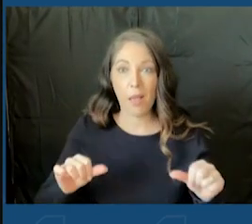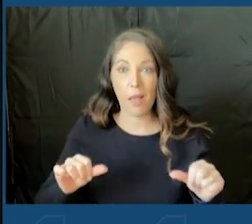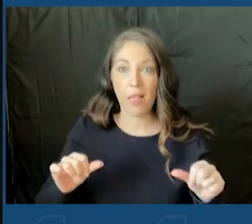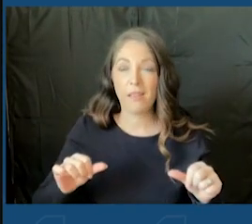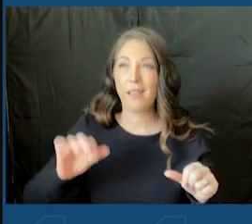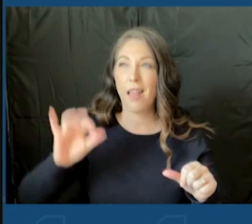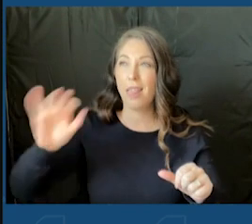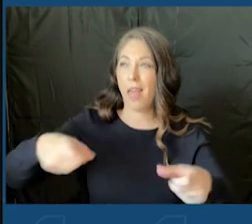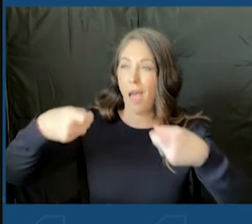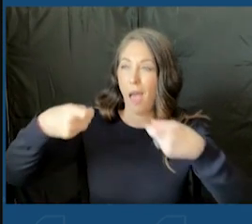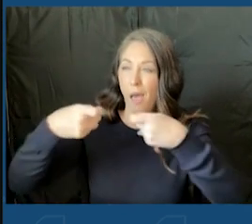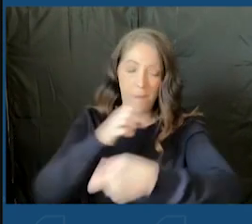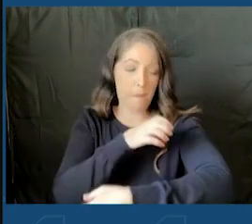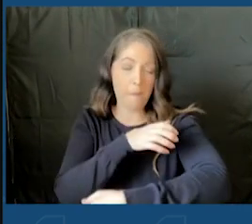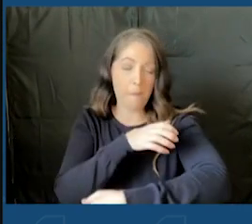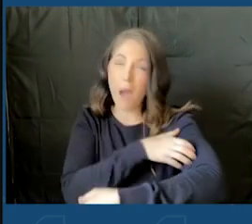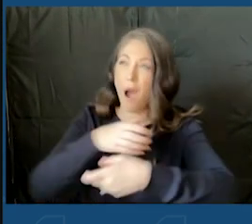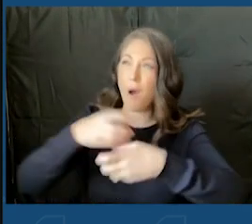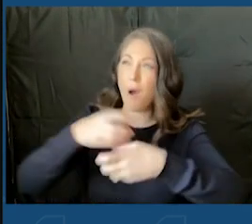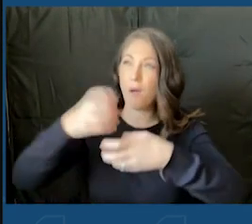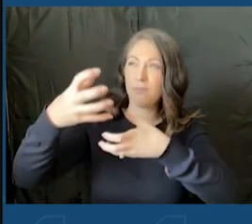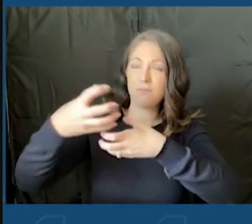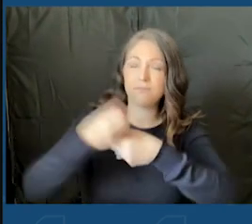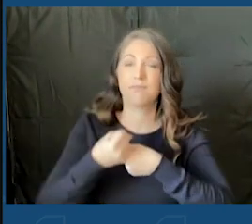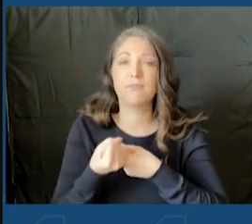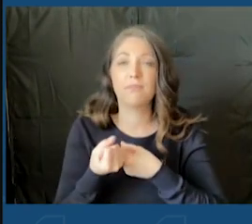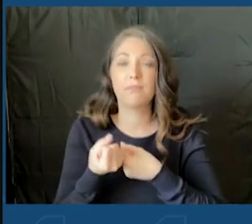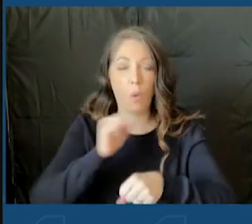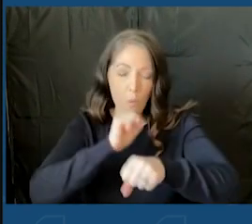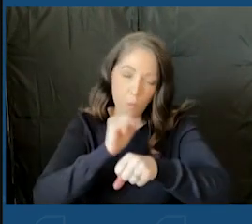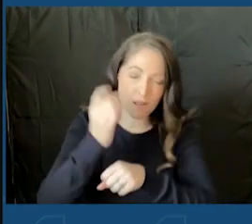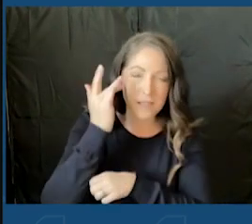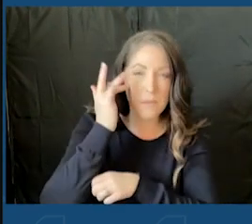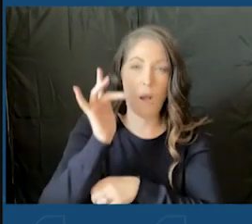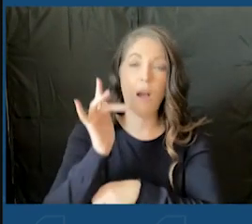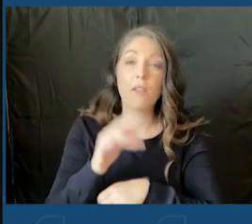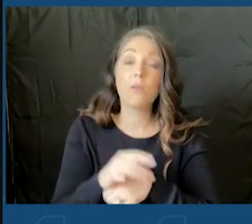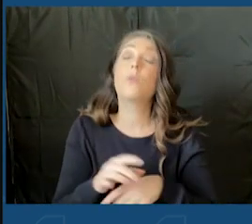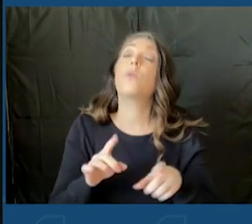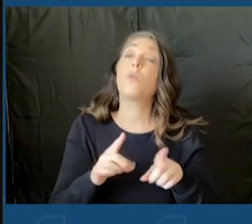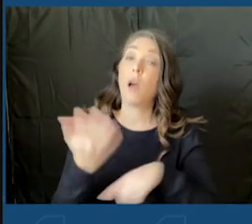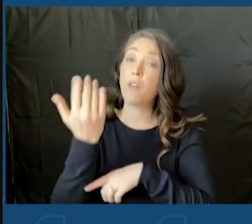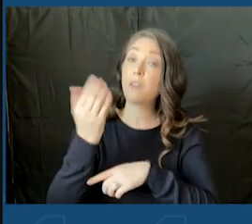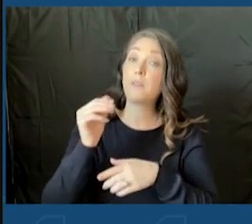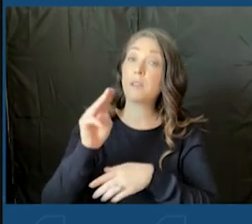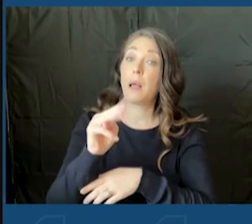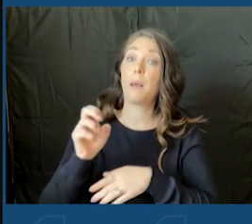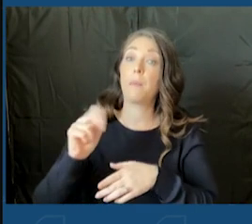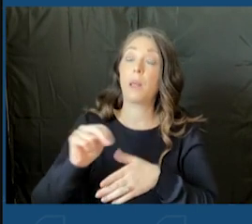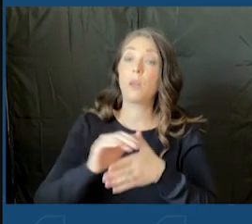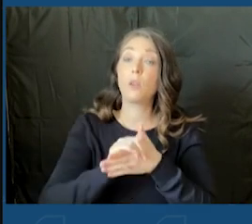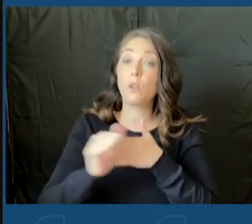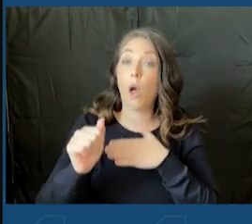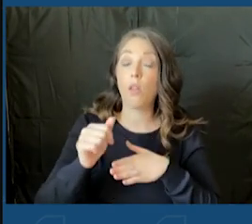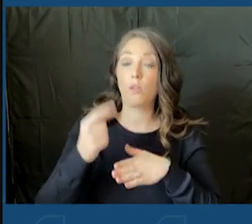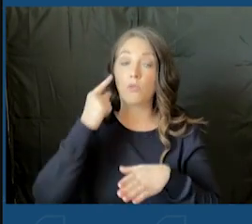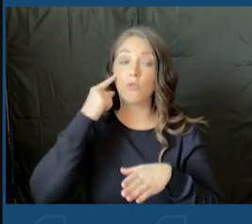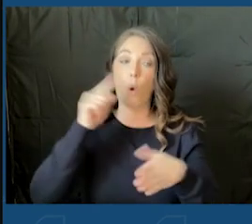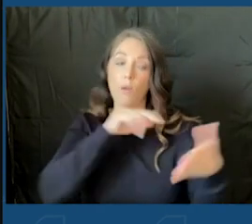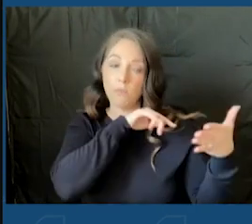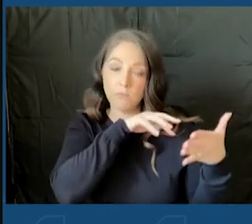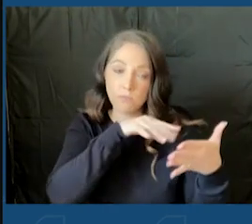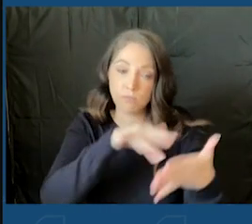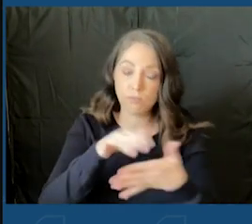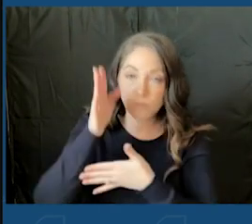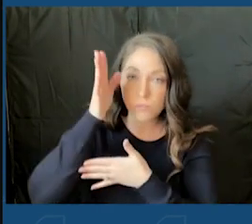source and working really in a smart way. So we've also, $15 million has been committed for future studies, detailed designs, and